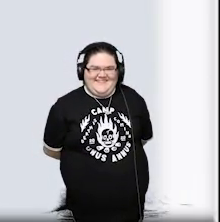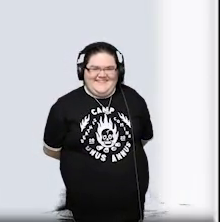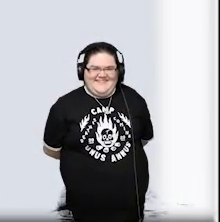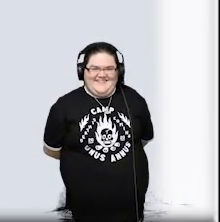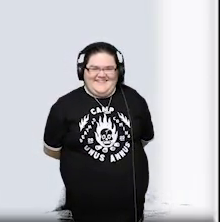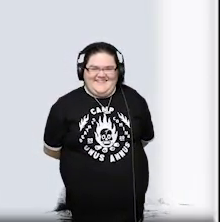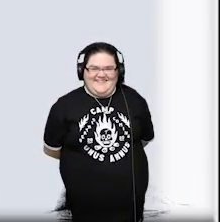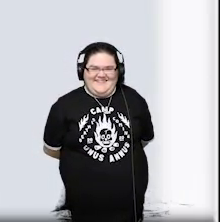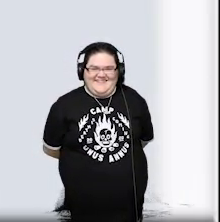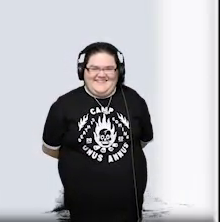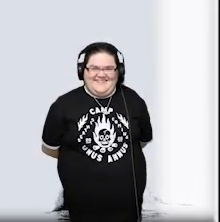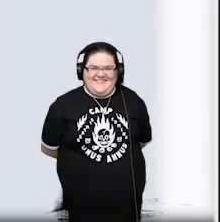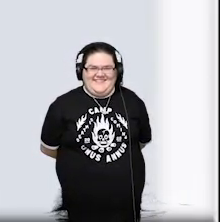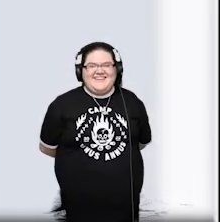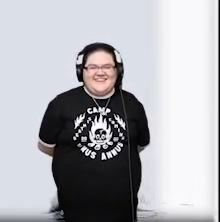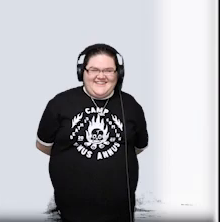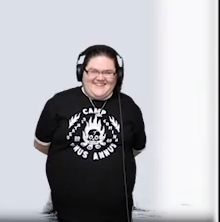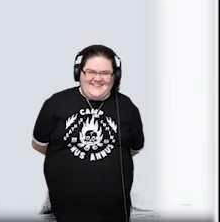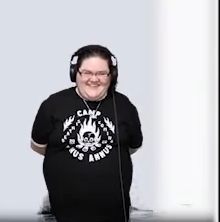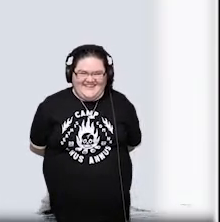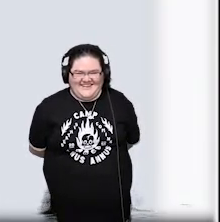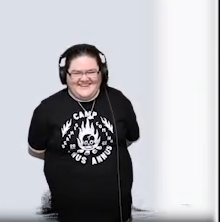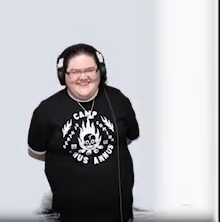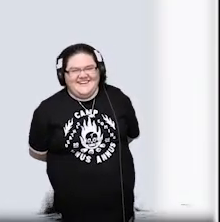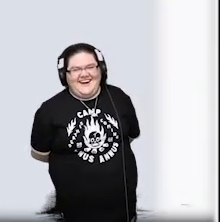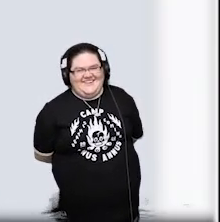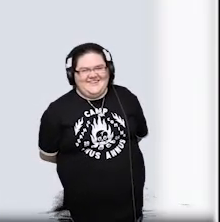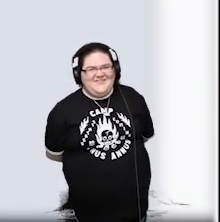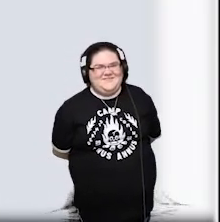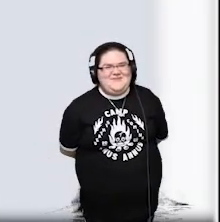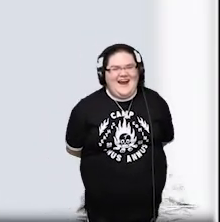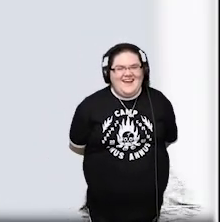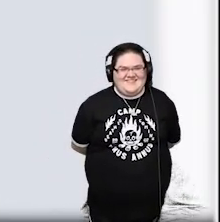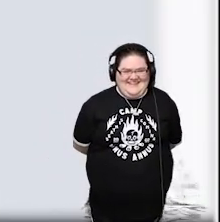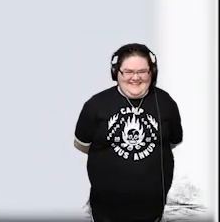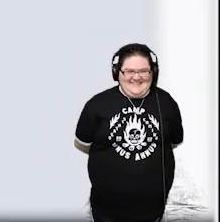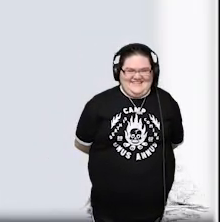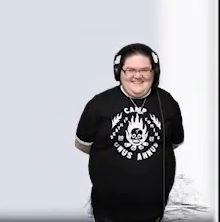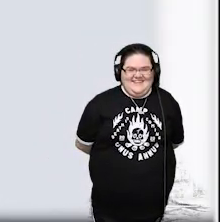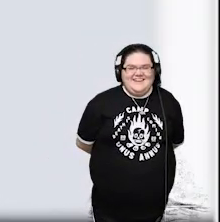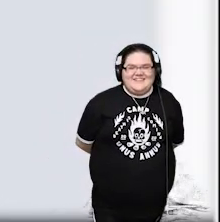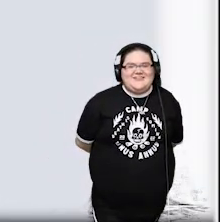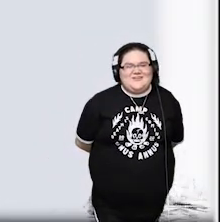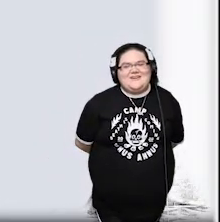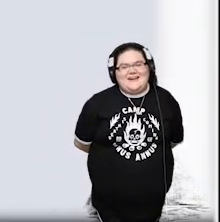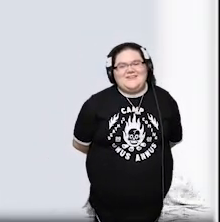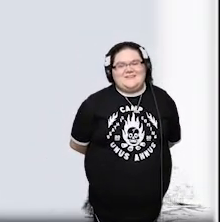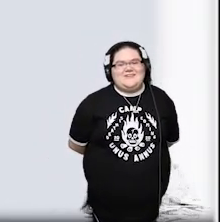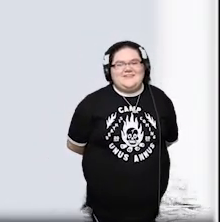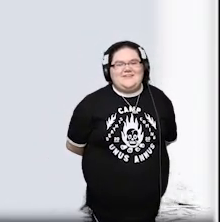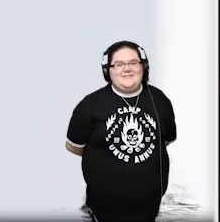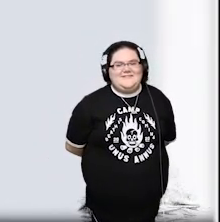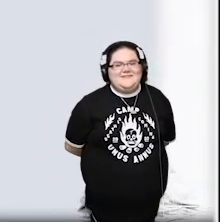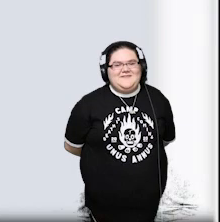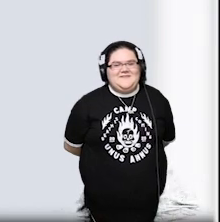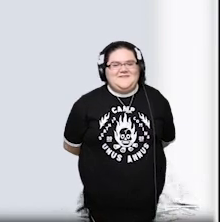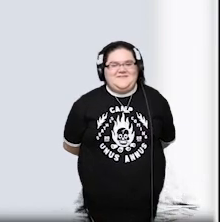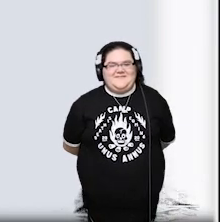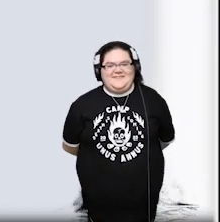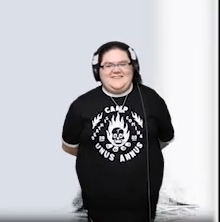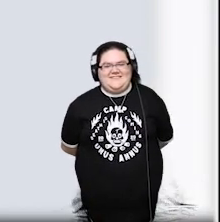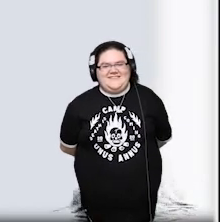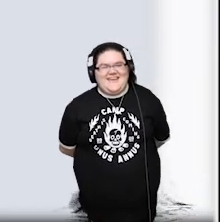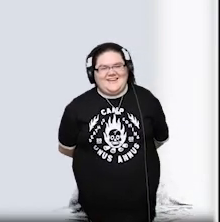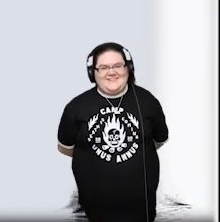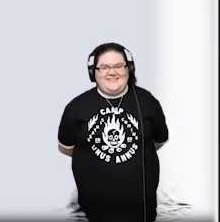These always freak me out. I want to be a pirate. A pirate. I look sick. You do kind of look. Let me grow a beard and get the